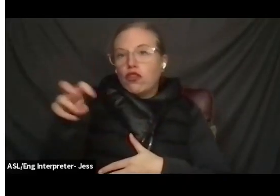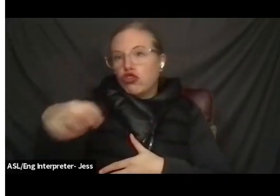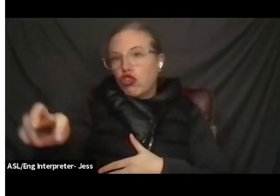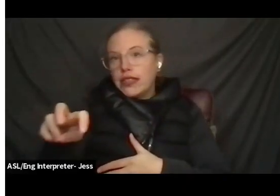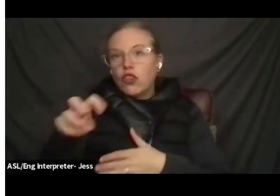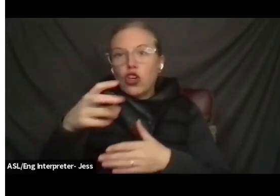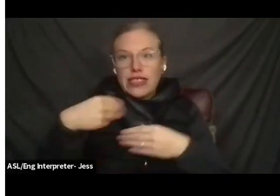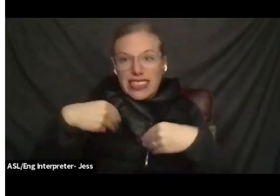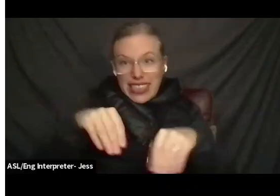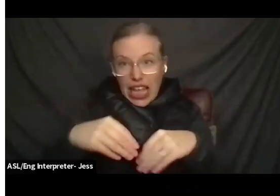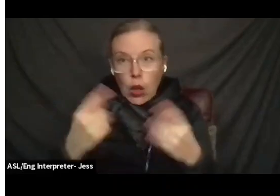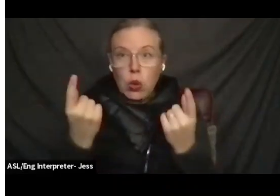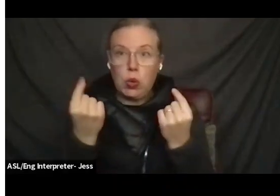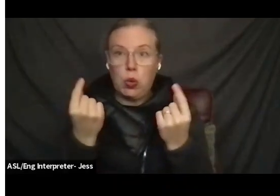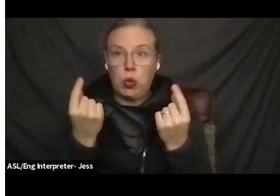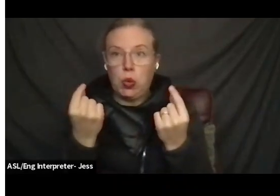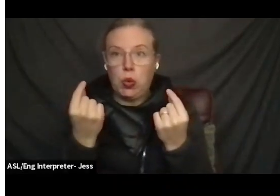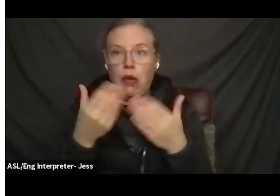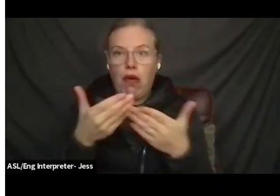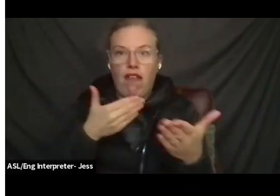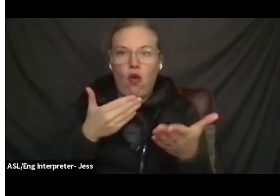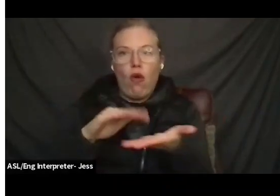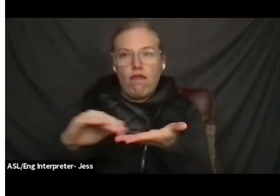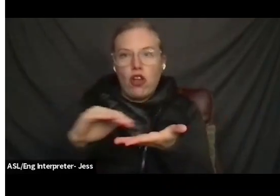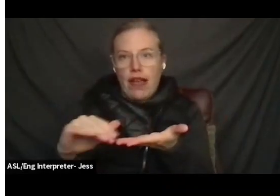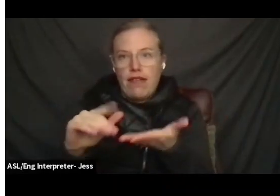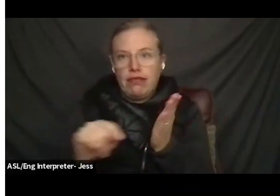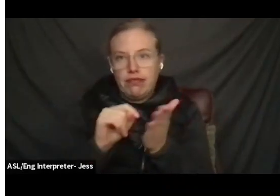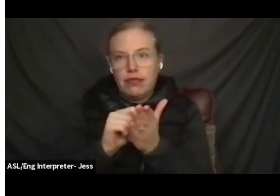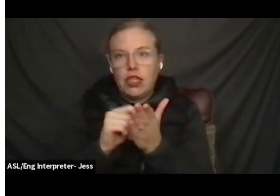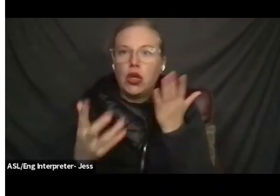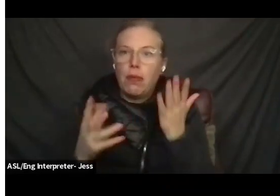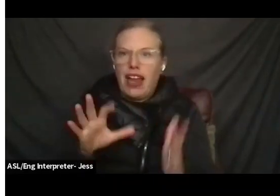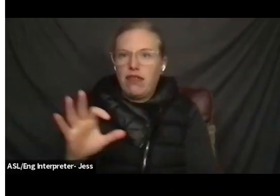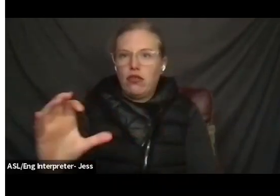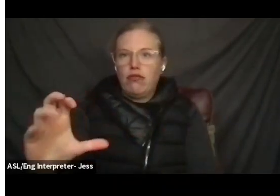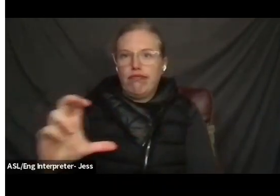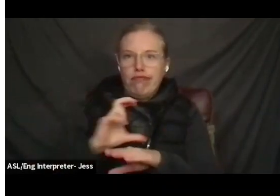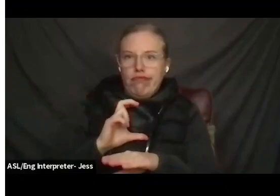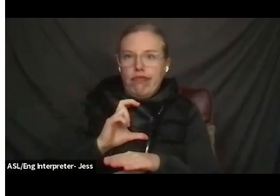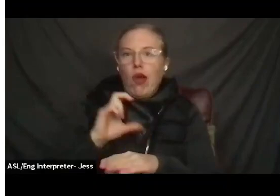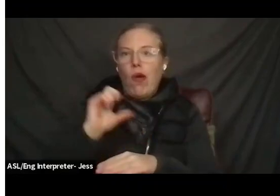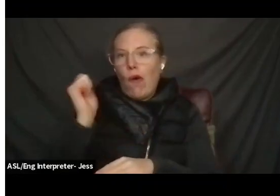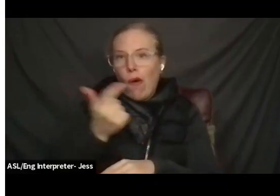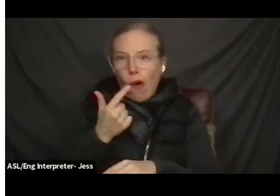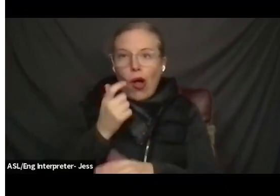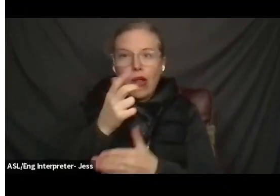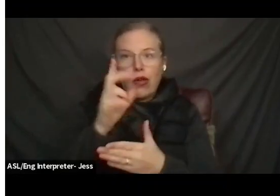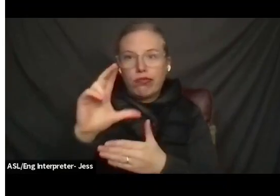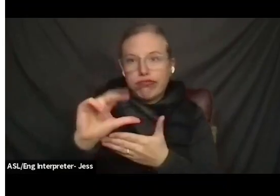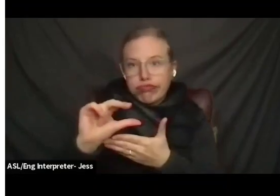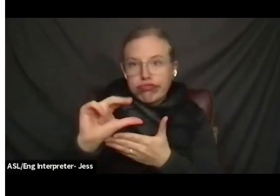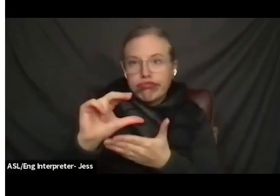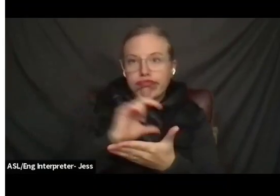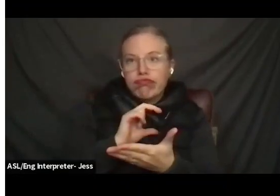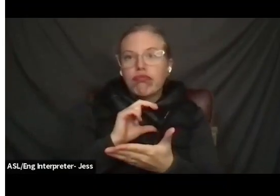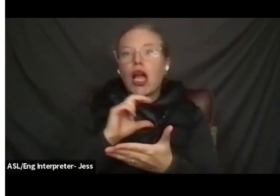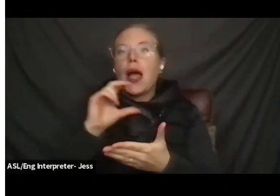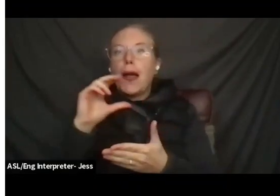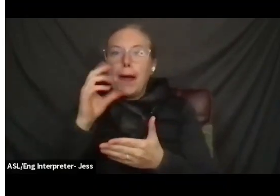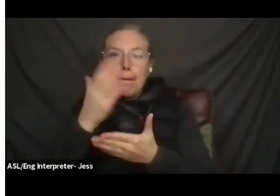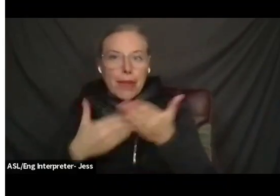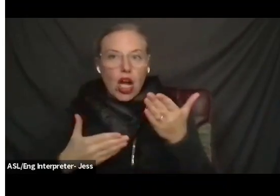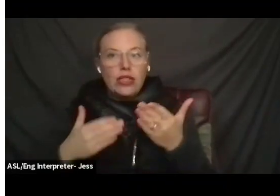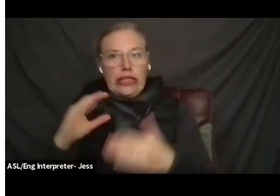home before the loan is forgiven, you may have to repay all or part of the loan, but that would be at 0%